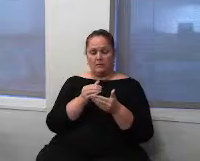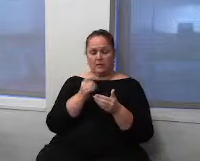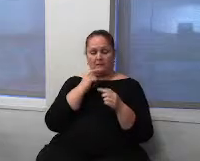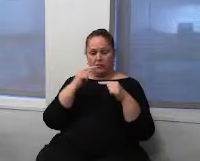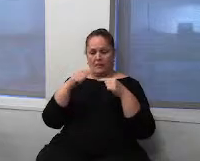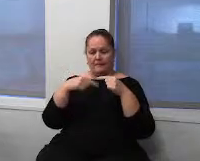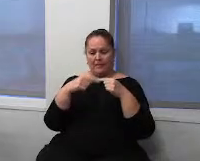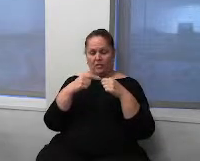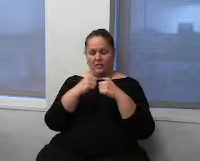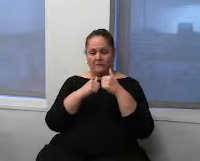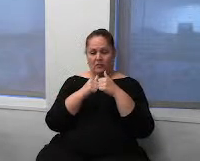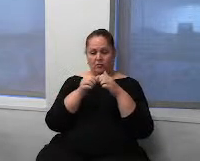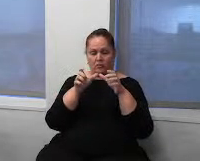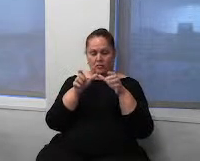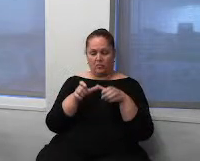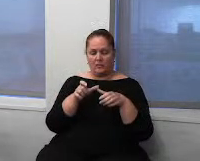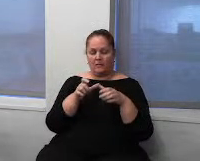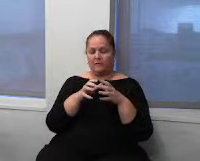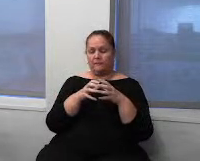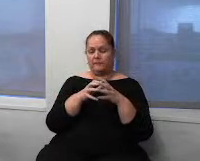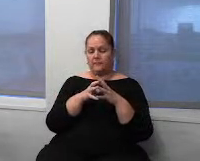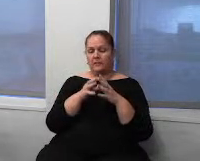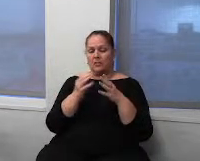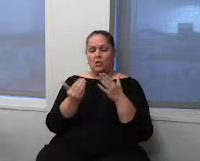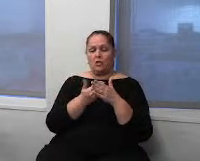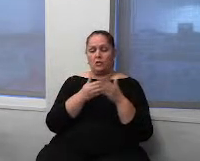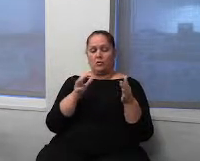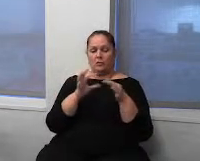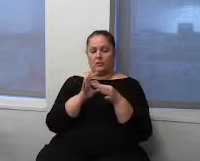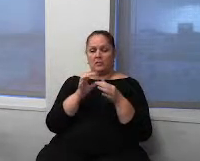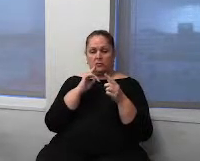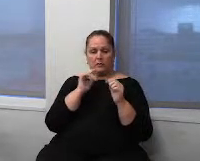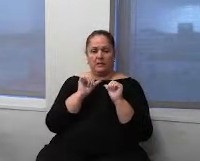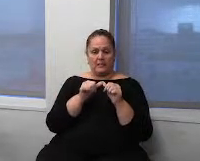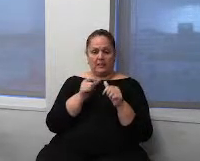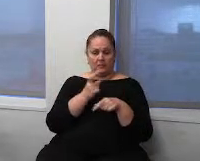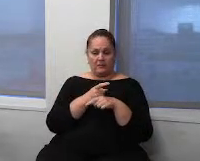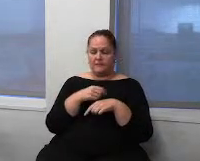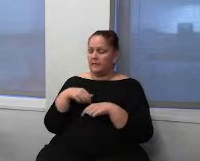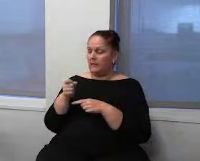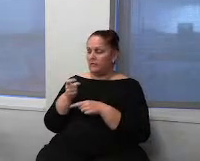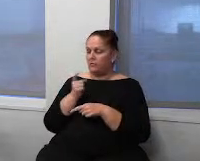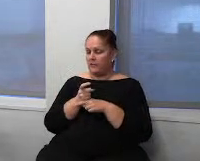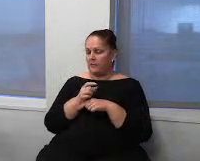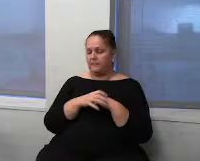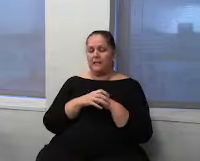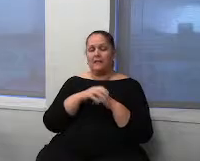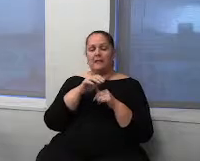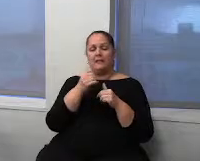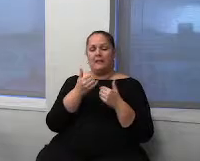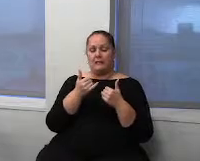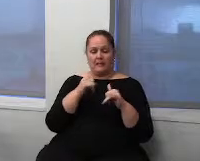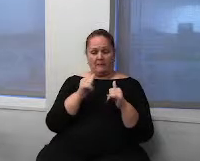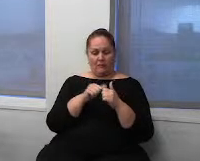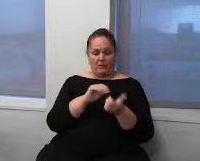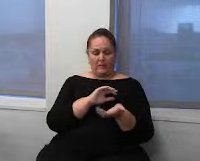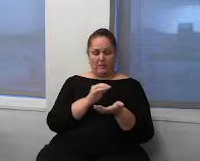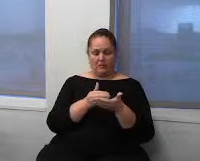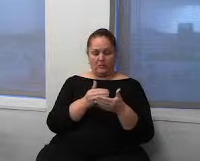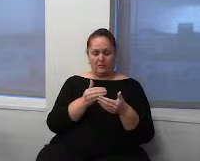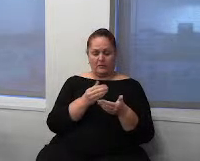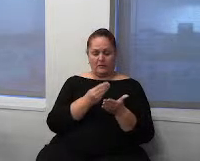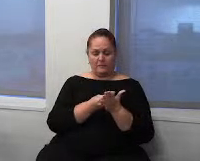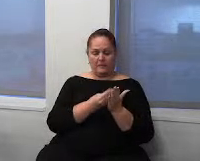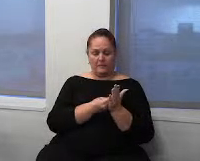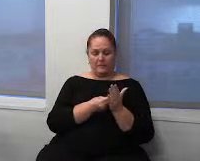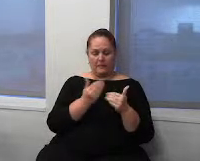the constrained budget for meter infrastructure, new connections would continue, correct? That's correct. And even under